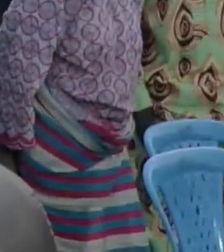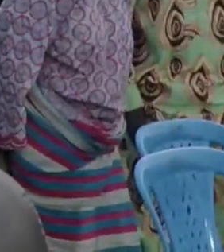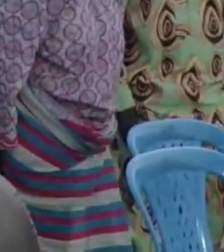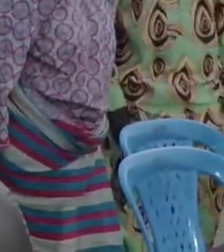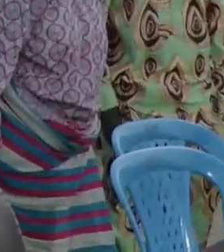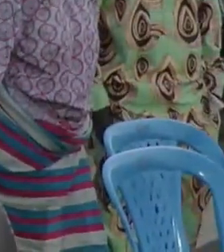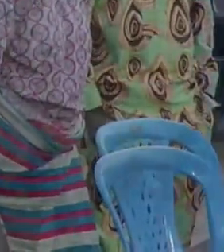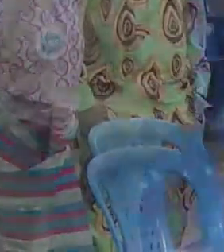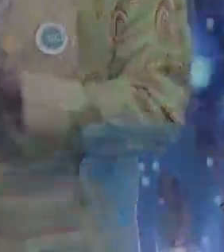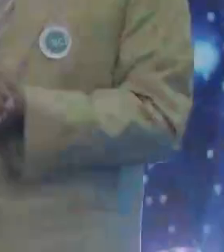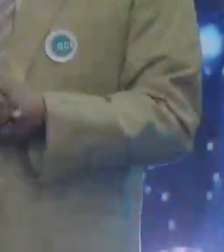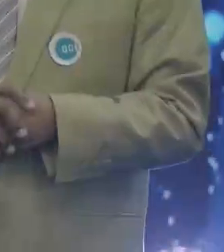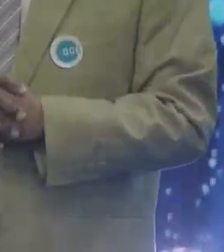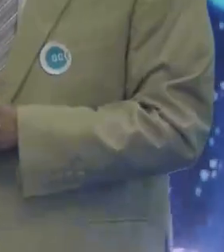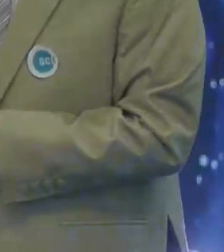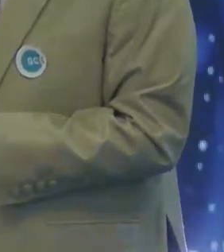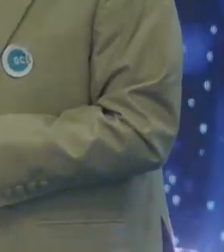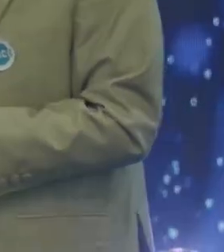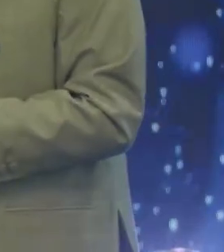I need to let you know